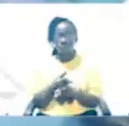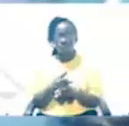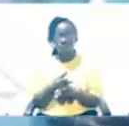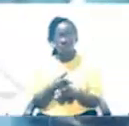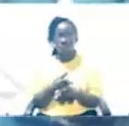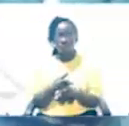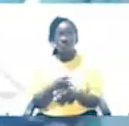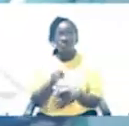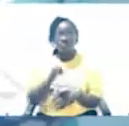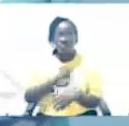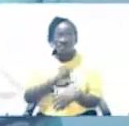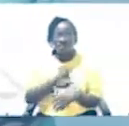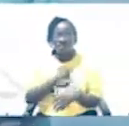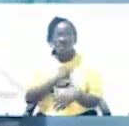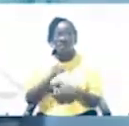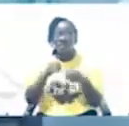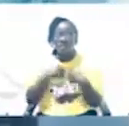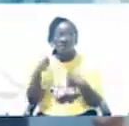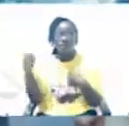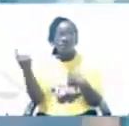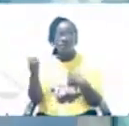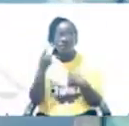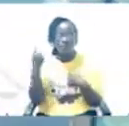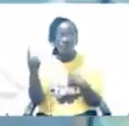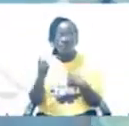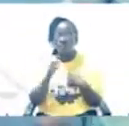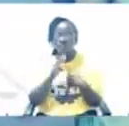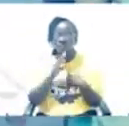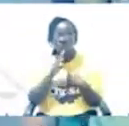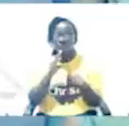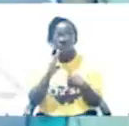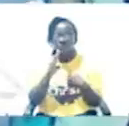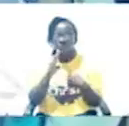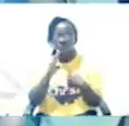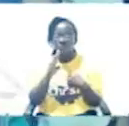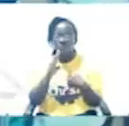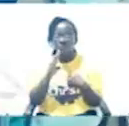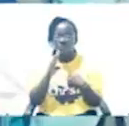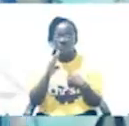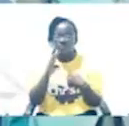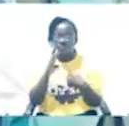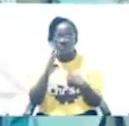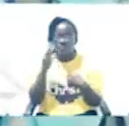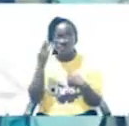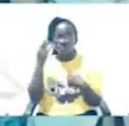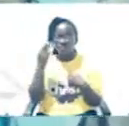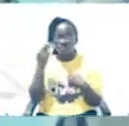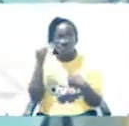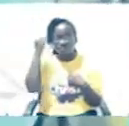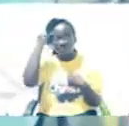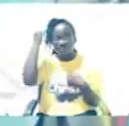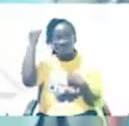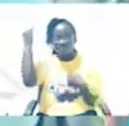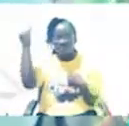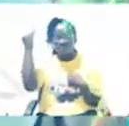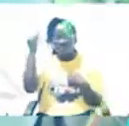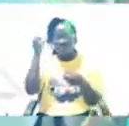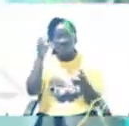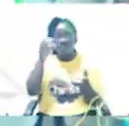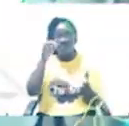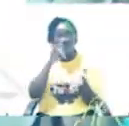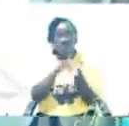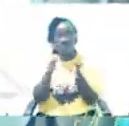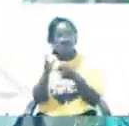perceiving Jesus crying. Debia mi who say yesu ase osu. Because he loves you. Esan so to. And